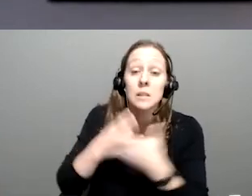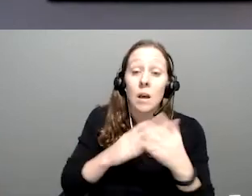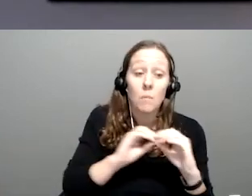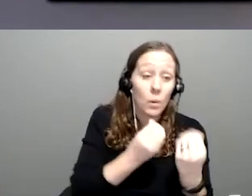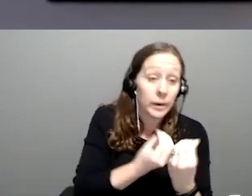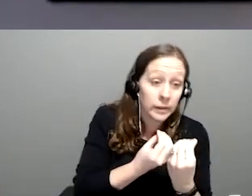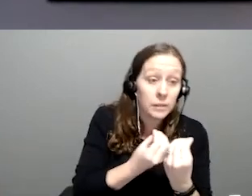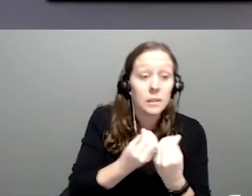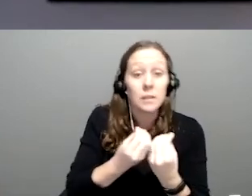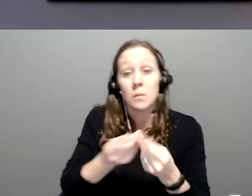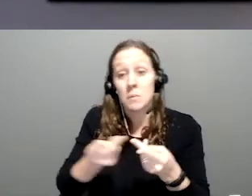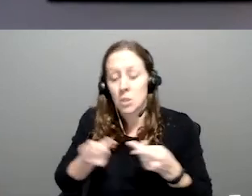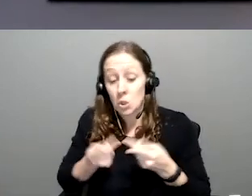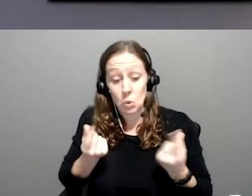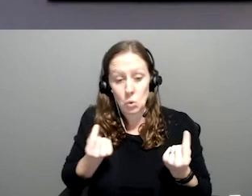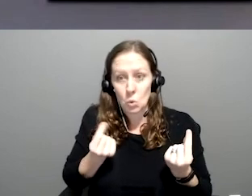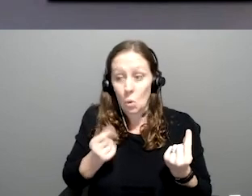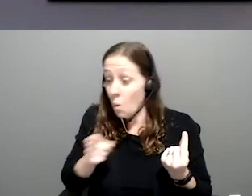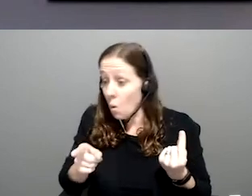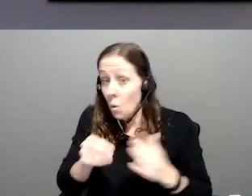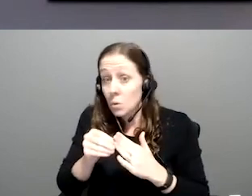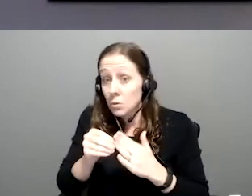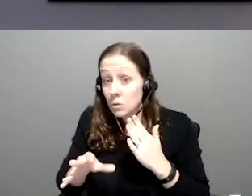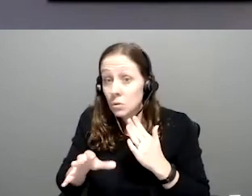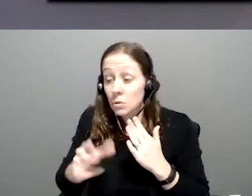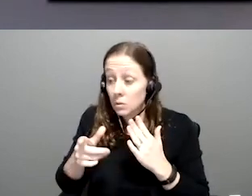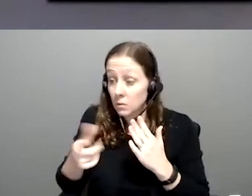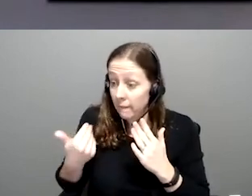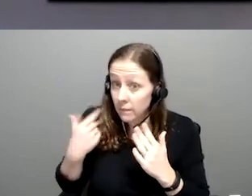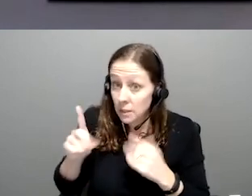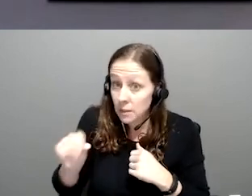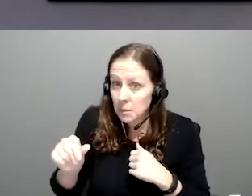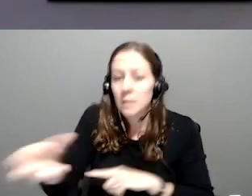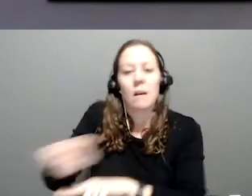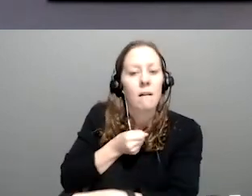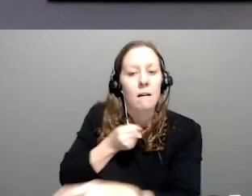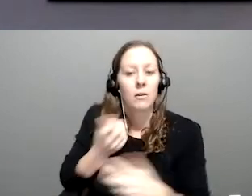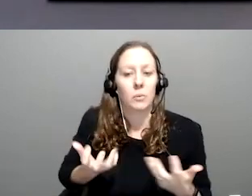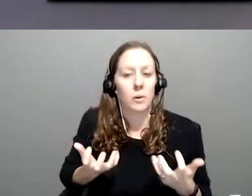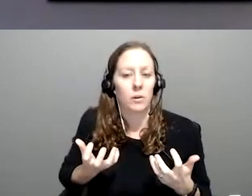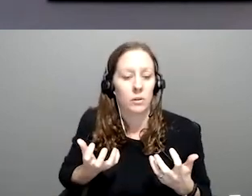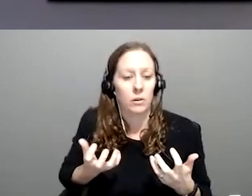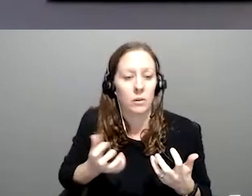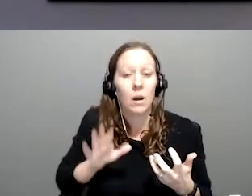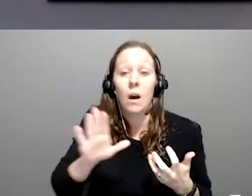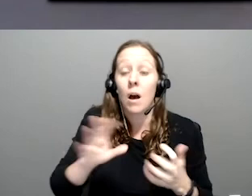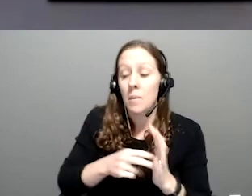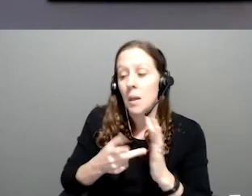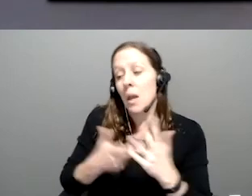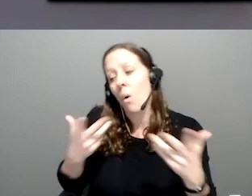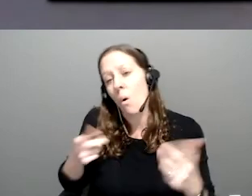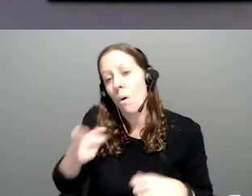positions actually look for students or people with disabilities to fill those vacancies, and not in a tokenization sort of way,